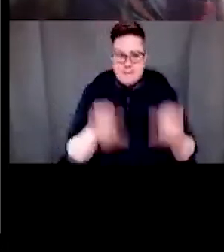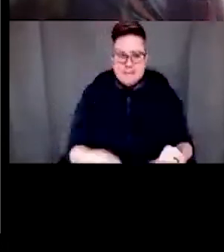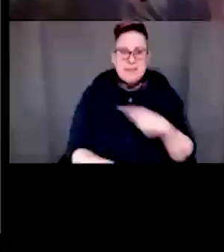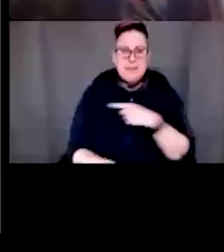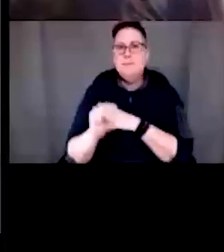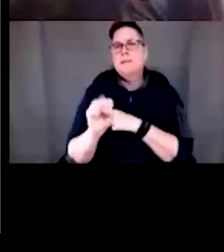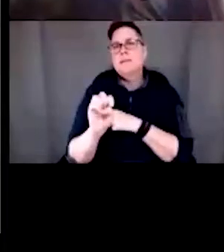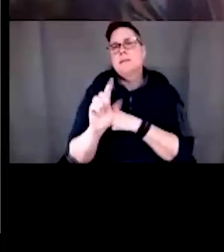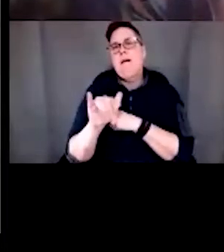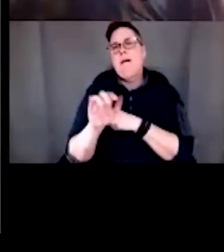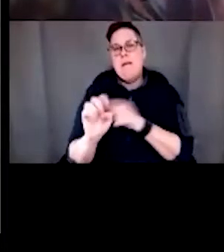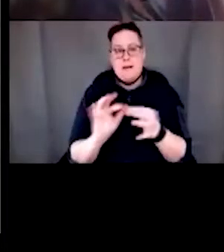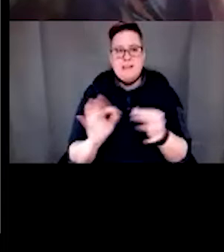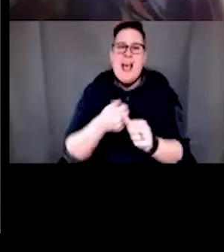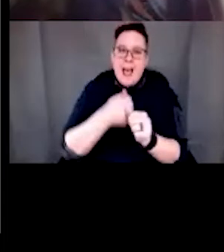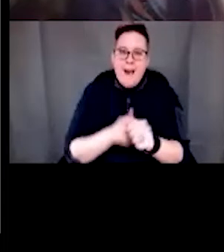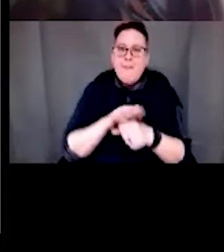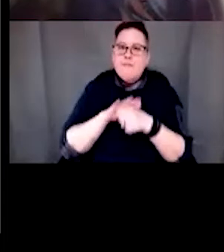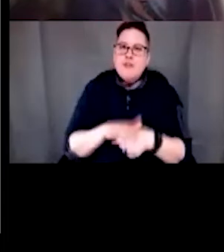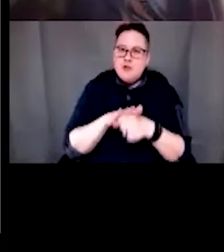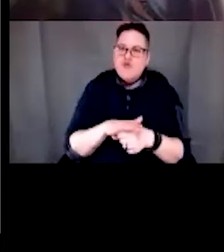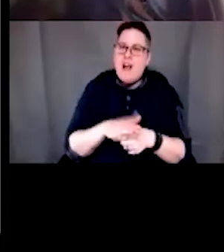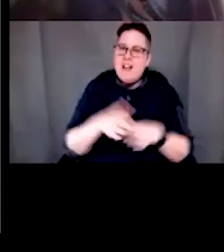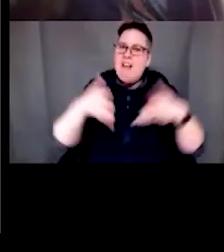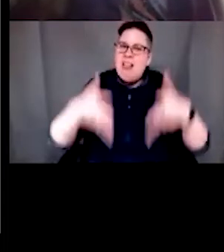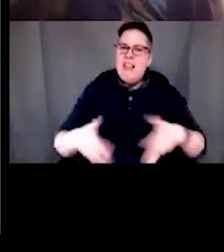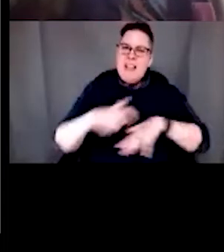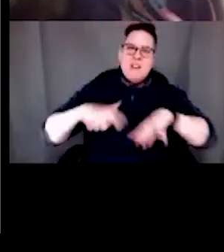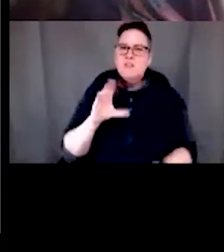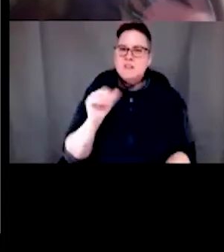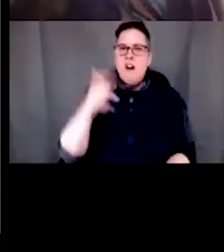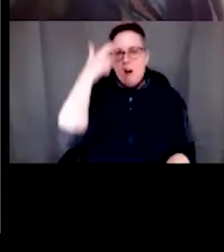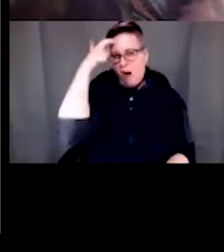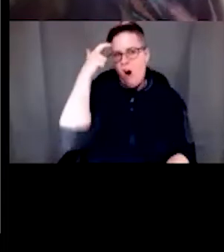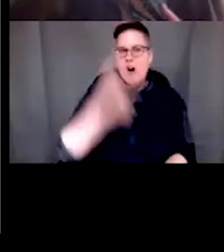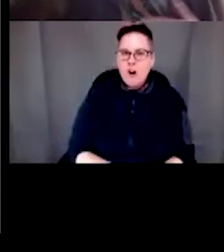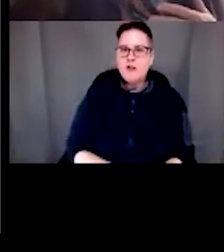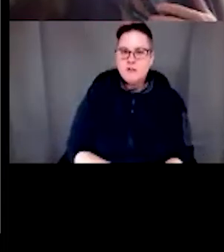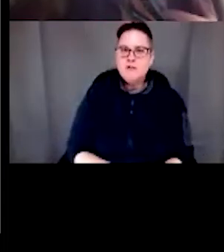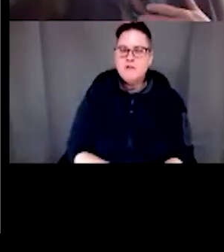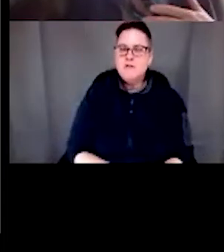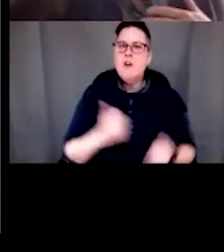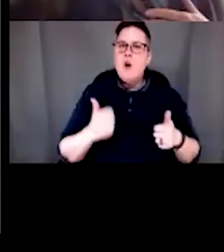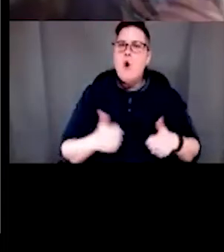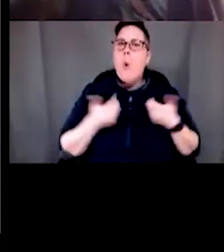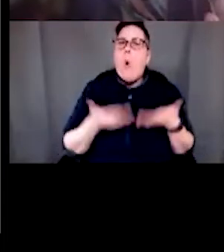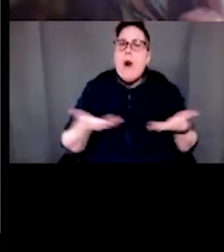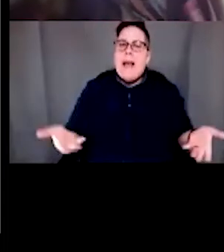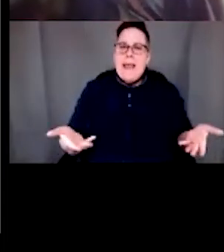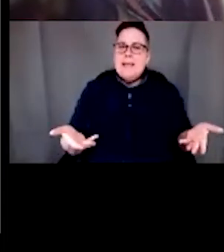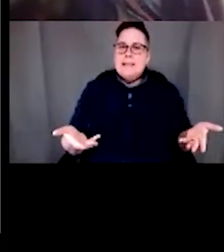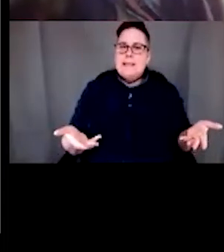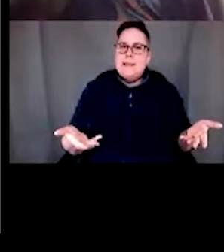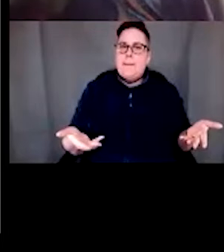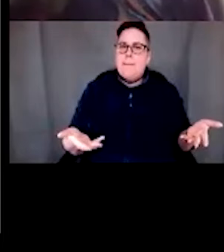out that every stress leaves an indelible scar, and that the organism really pays for